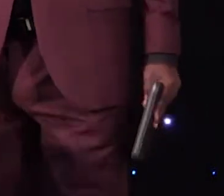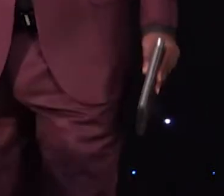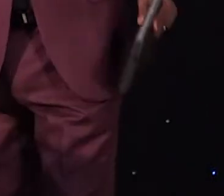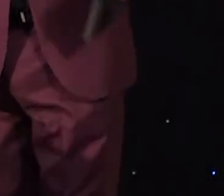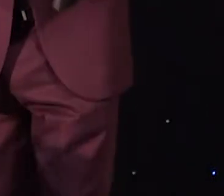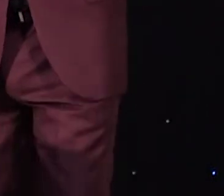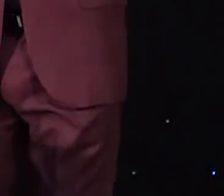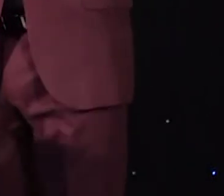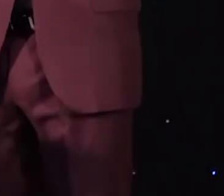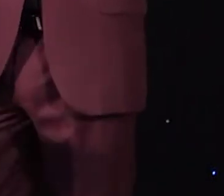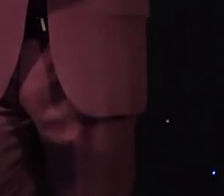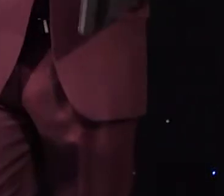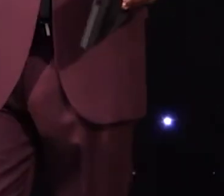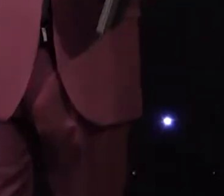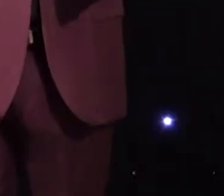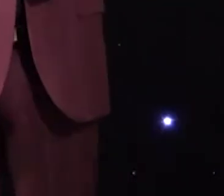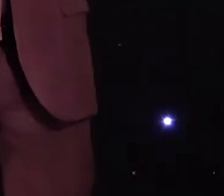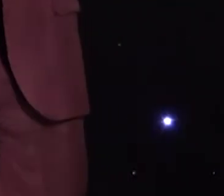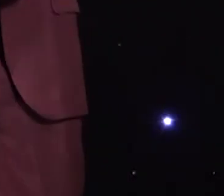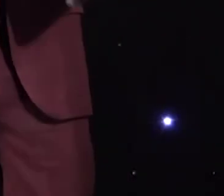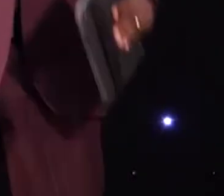Yaya krado. Ye froba asendia nusu,